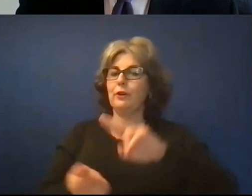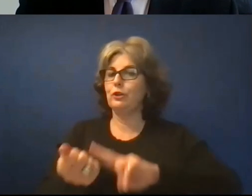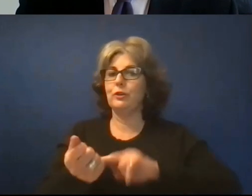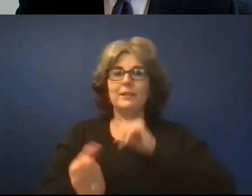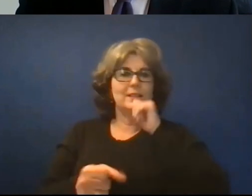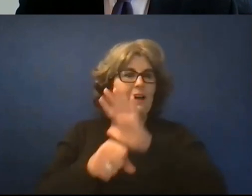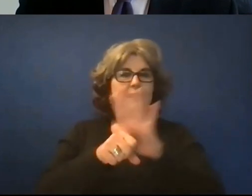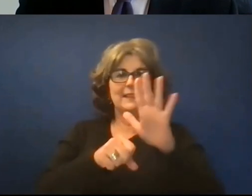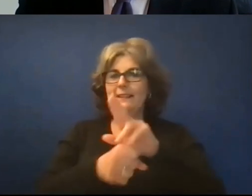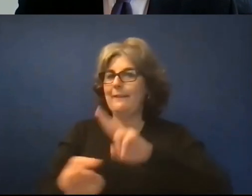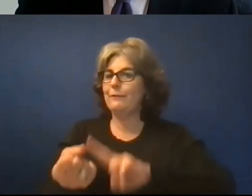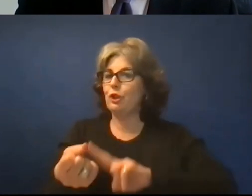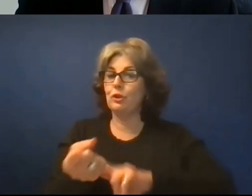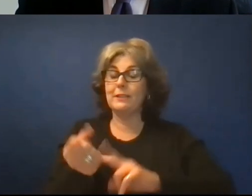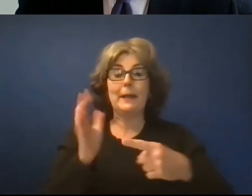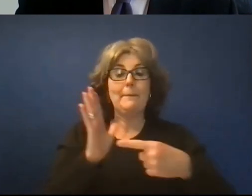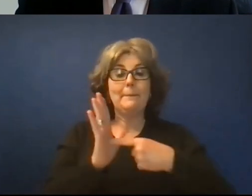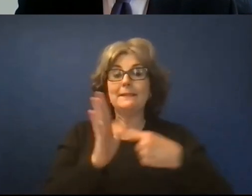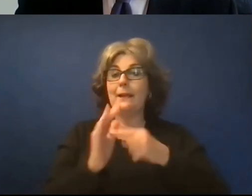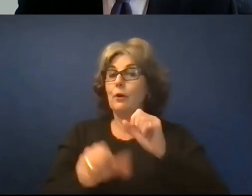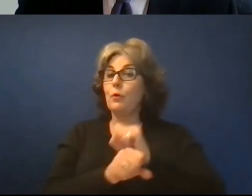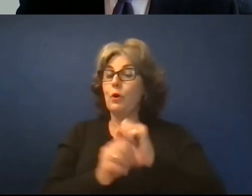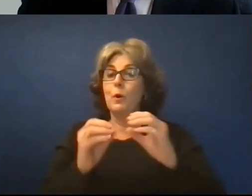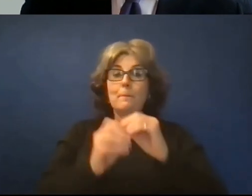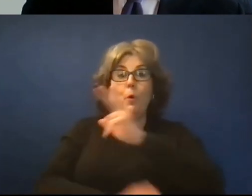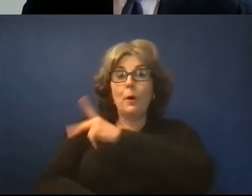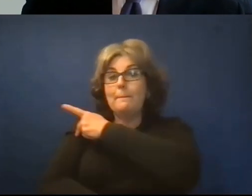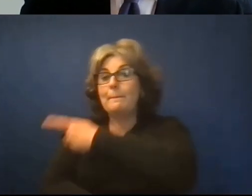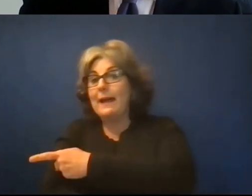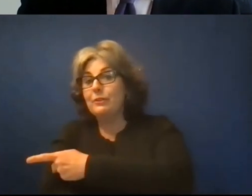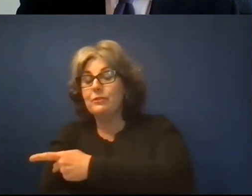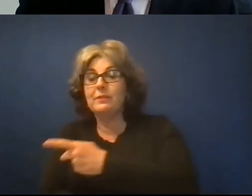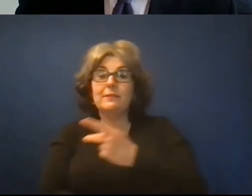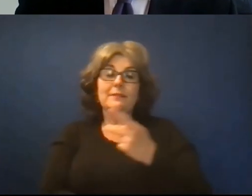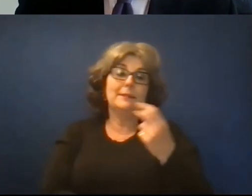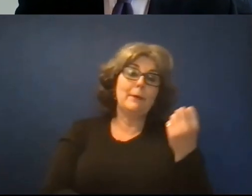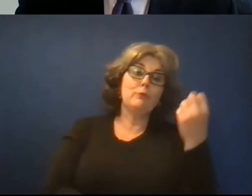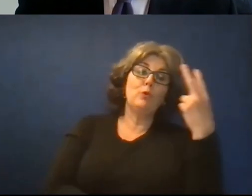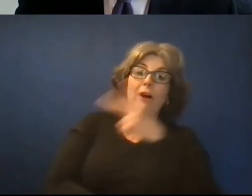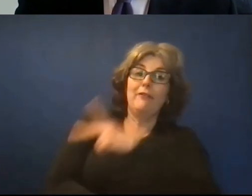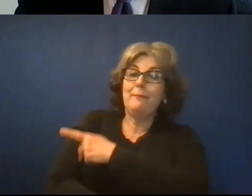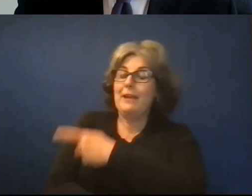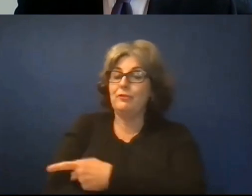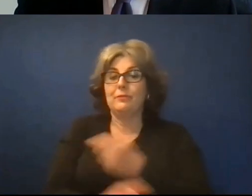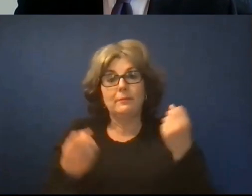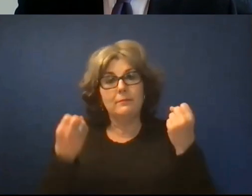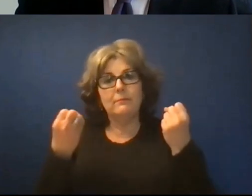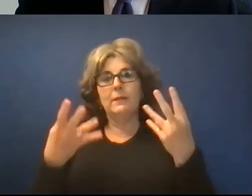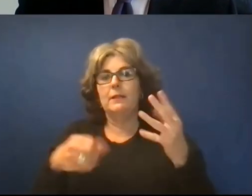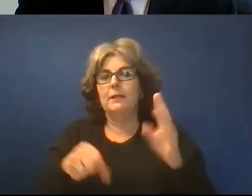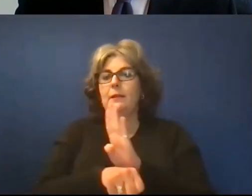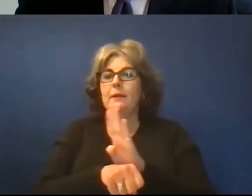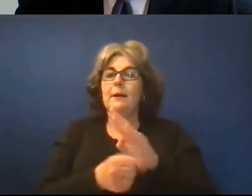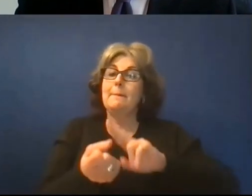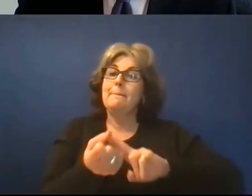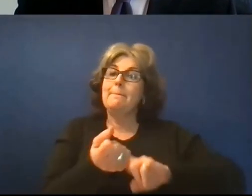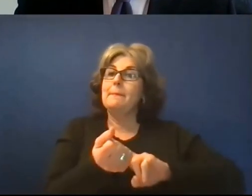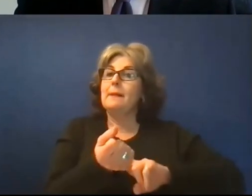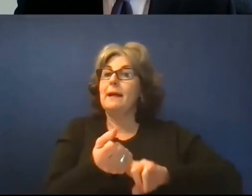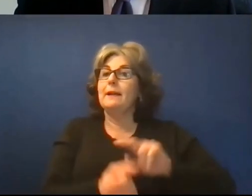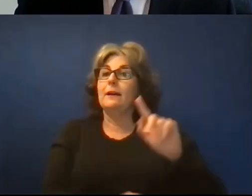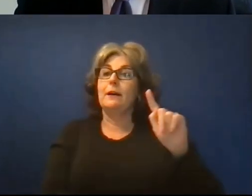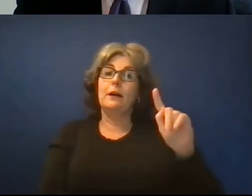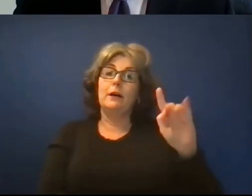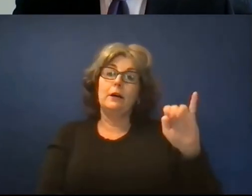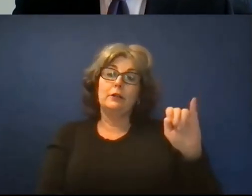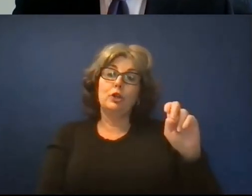you. But you will sometimes have 4 patients, and you will sometimes have 12, at least in the ER. But like Nurse Tinner said,